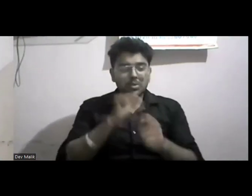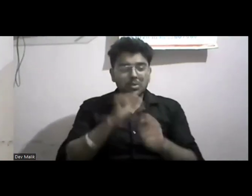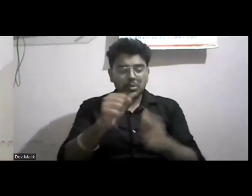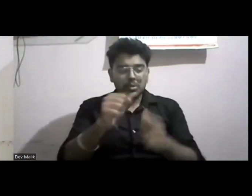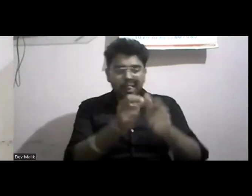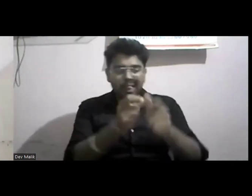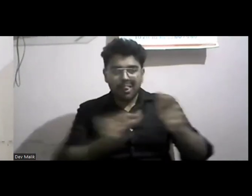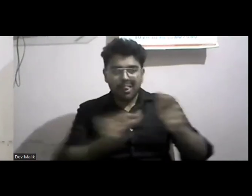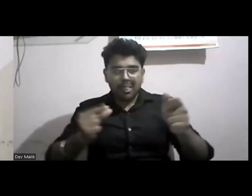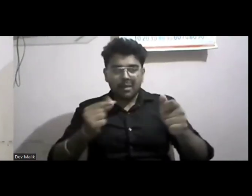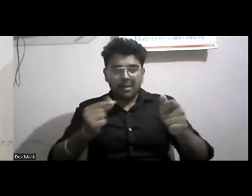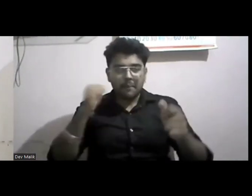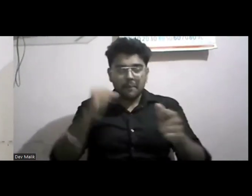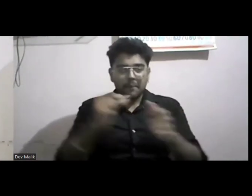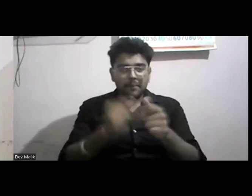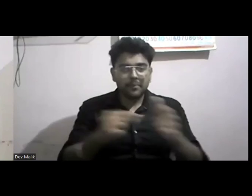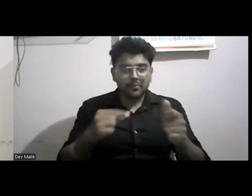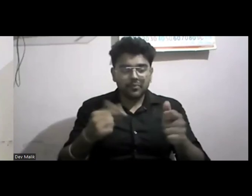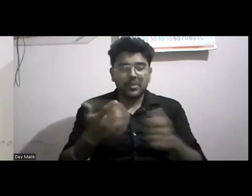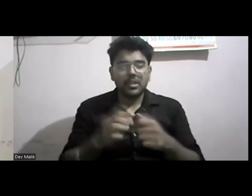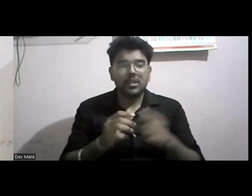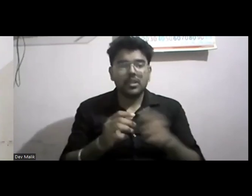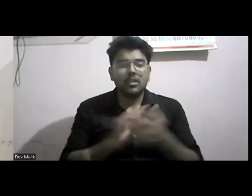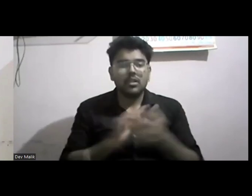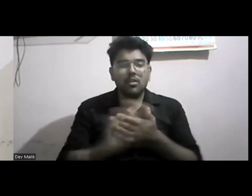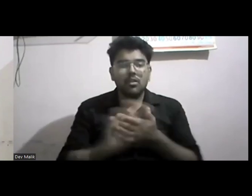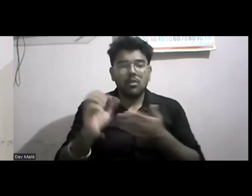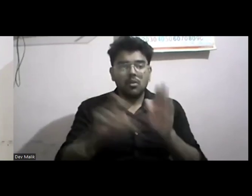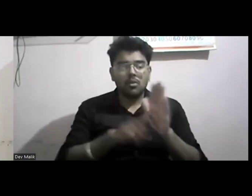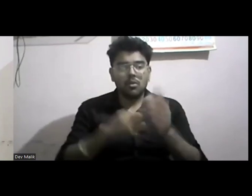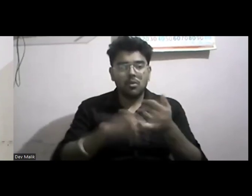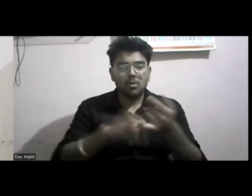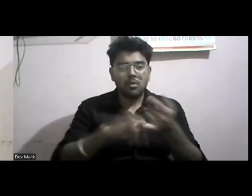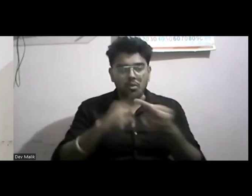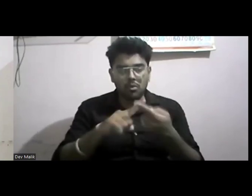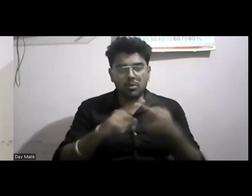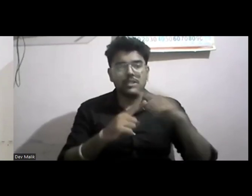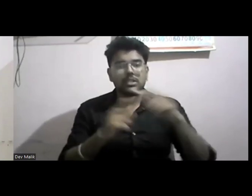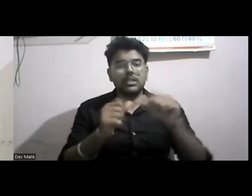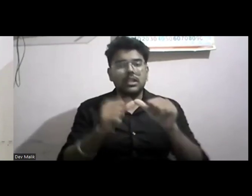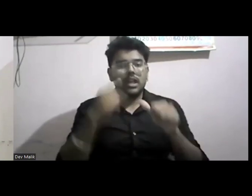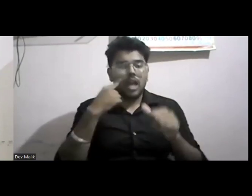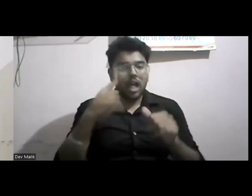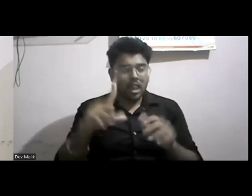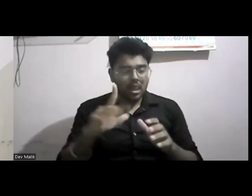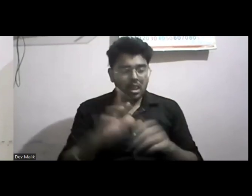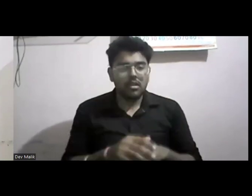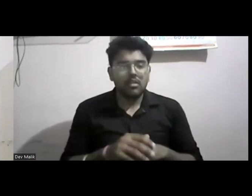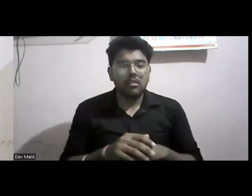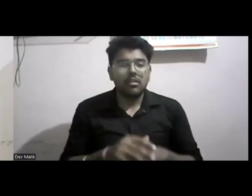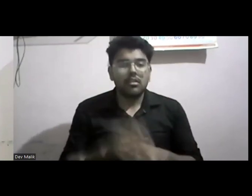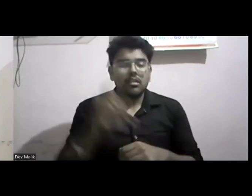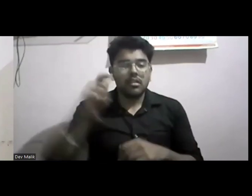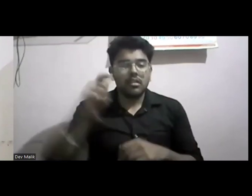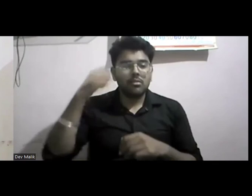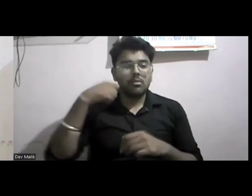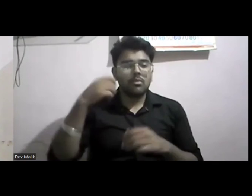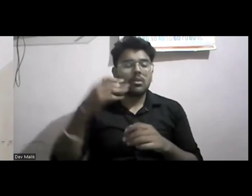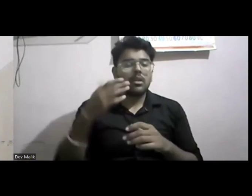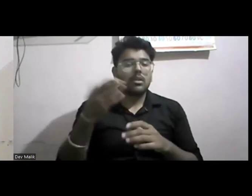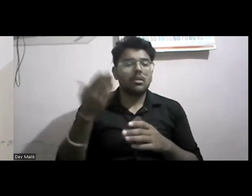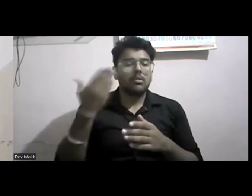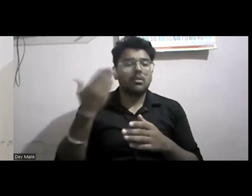original name is Kuthai Raival, which means in English, Horse Tale. It was the movie was released in